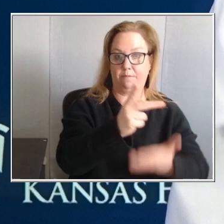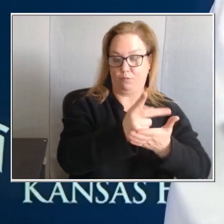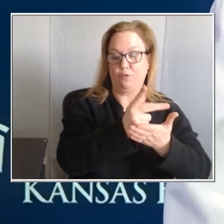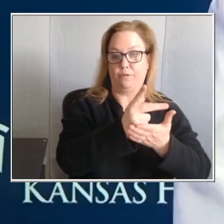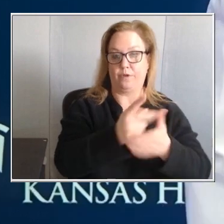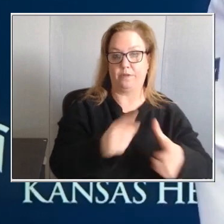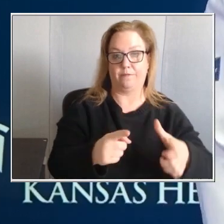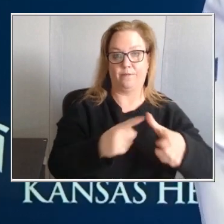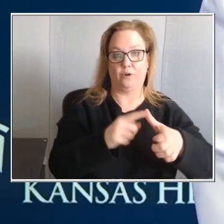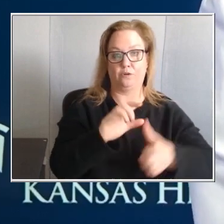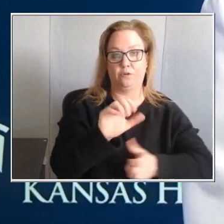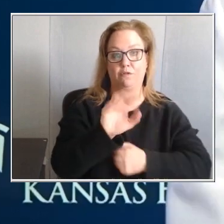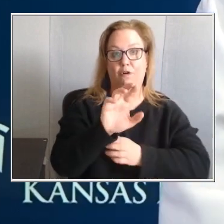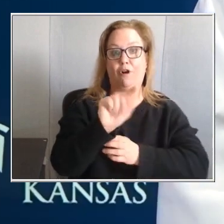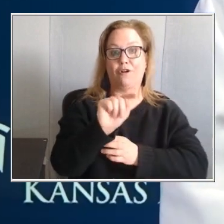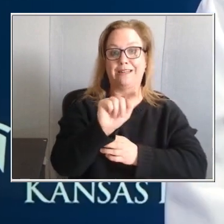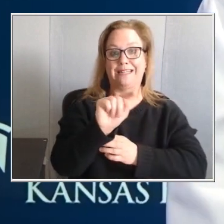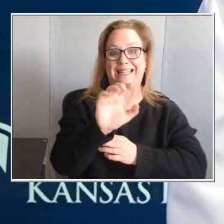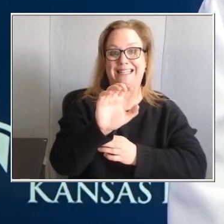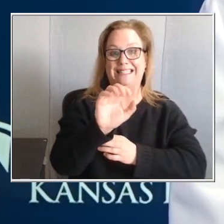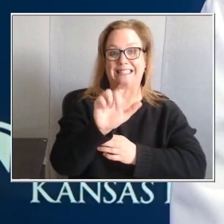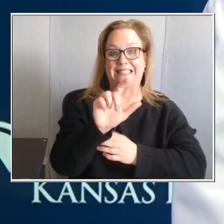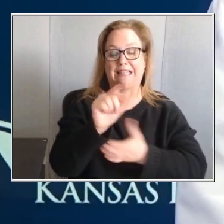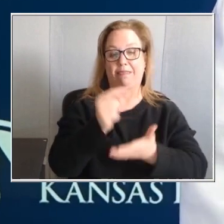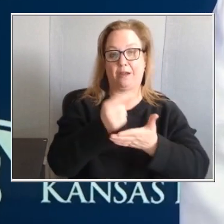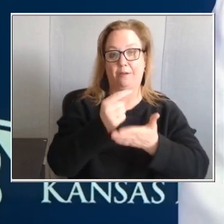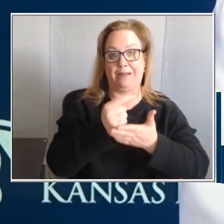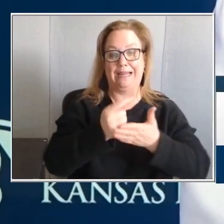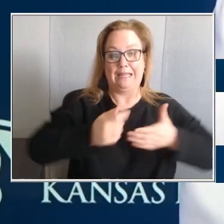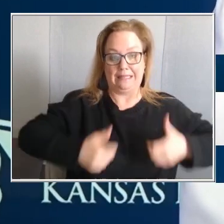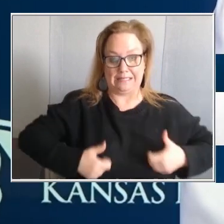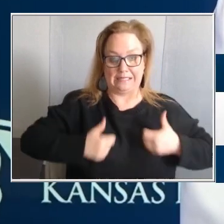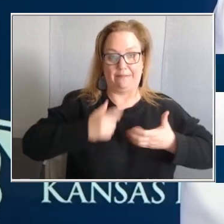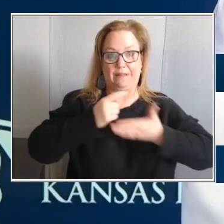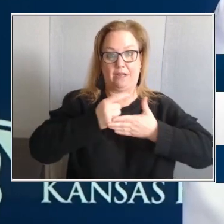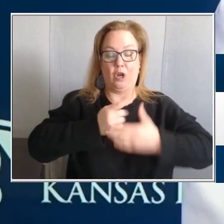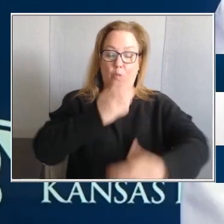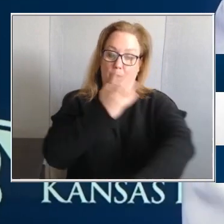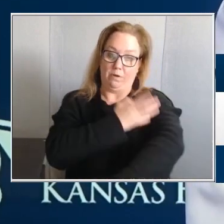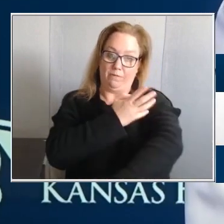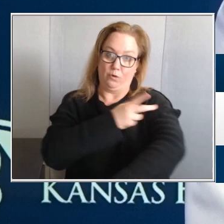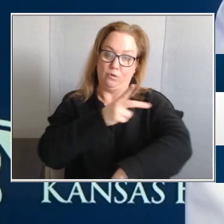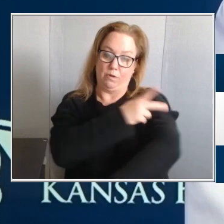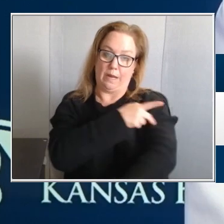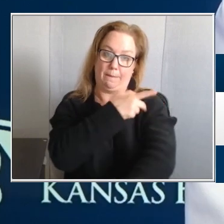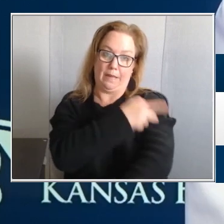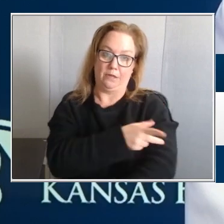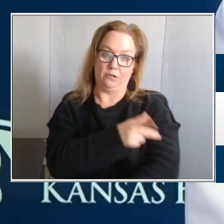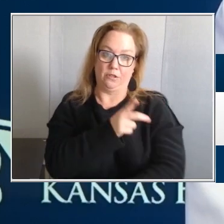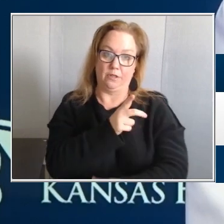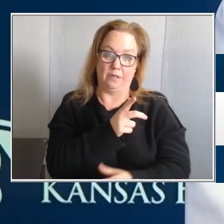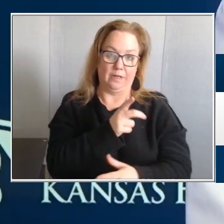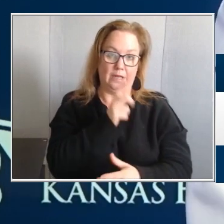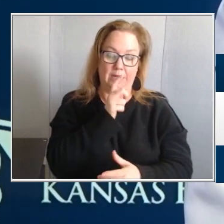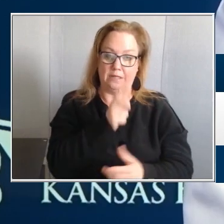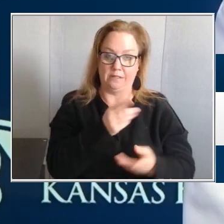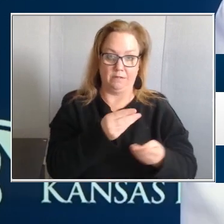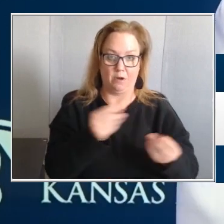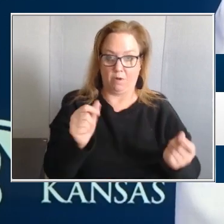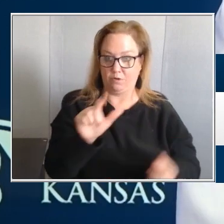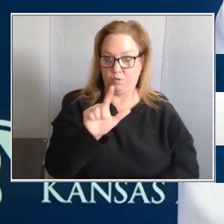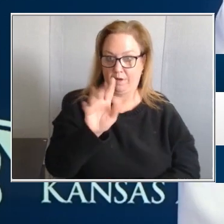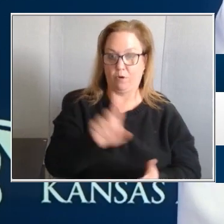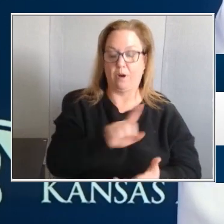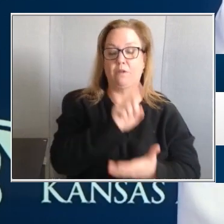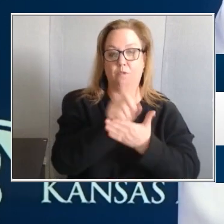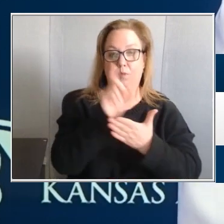cell therapy, and as you pointed out, this is living therapy. When we infuse it into patients, it doesn't go out of the system in 24 hours. We can detect